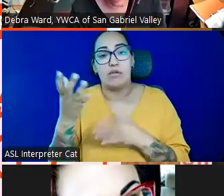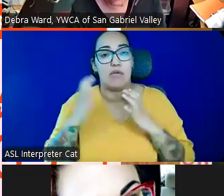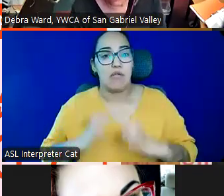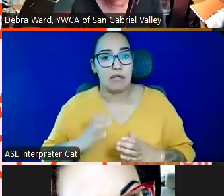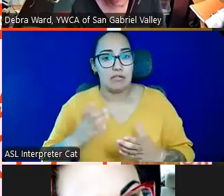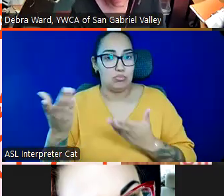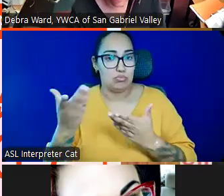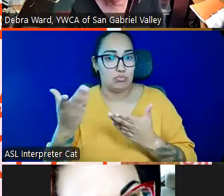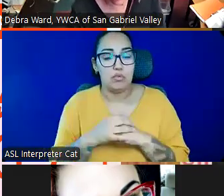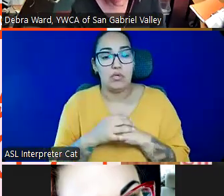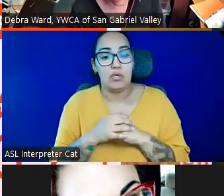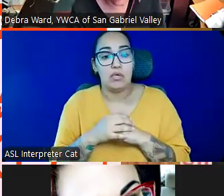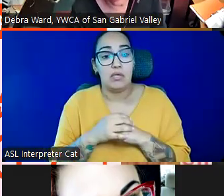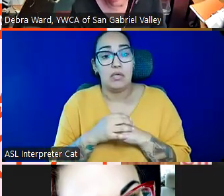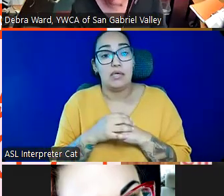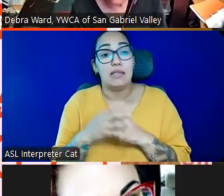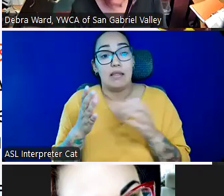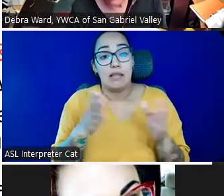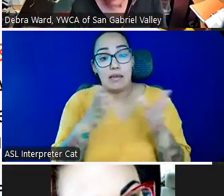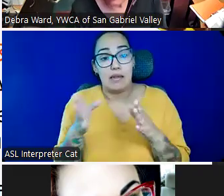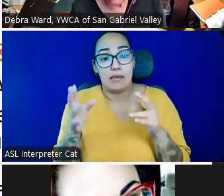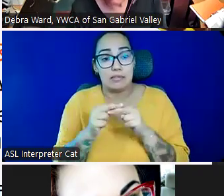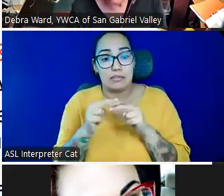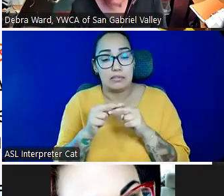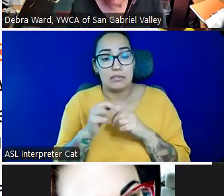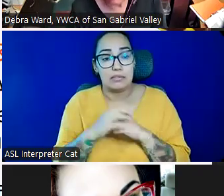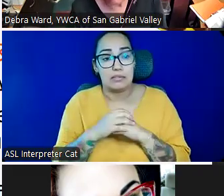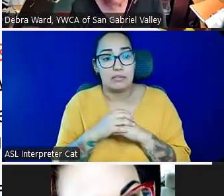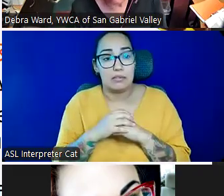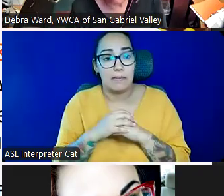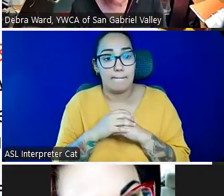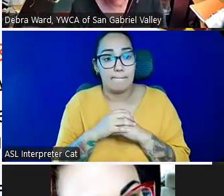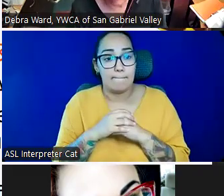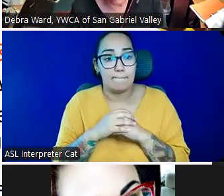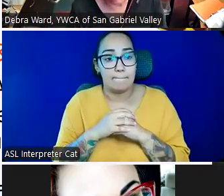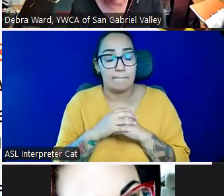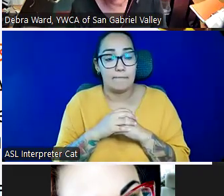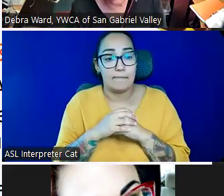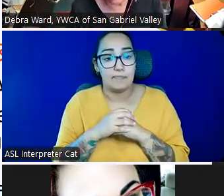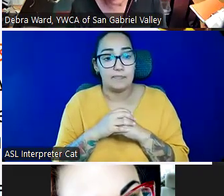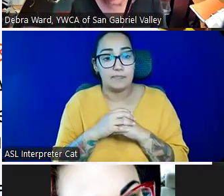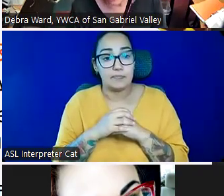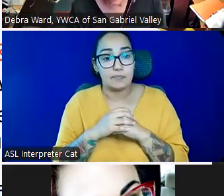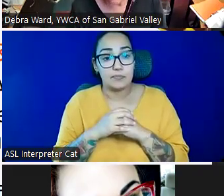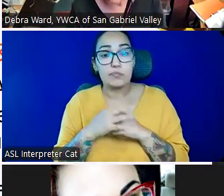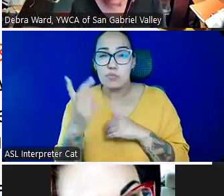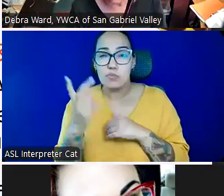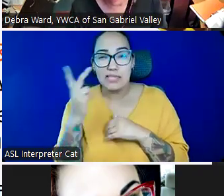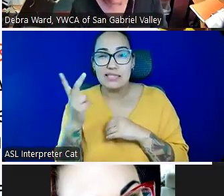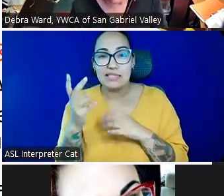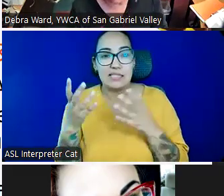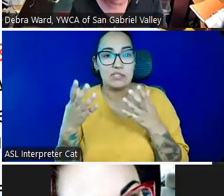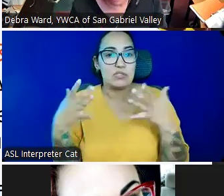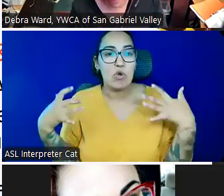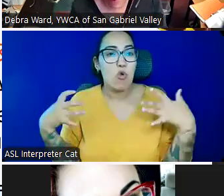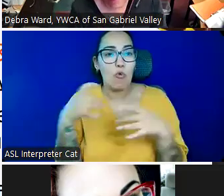And then as we move to the next slide, you can just see an overview of all